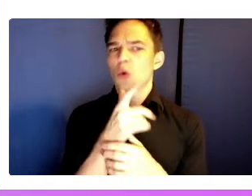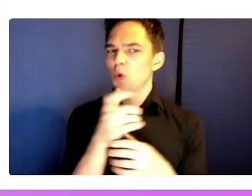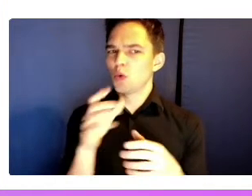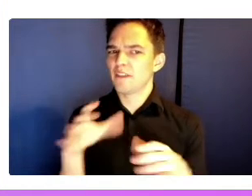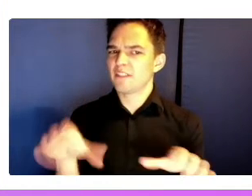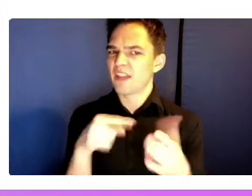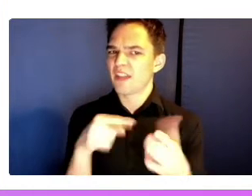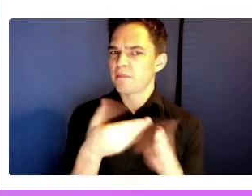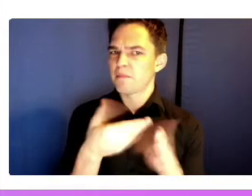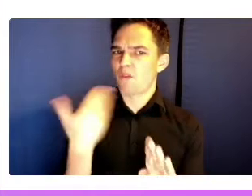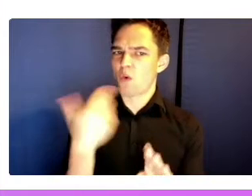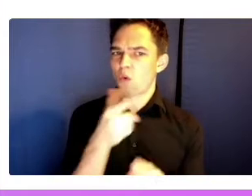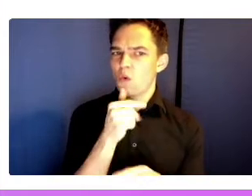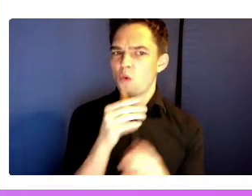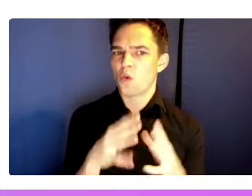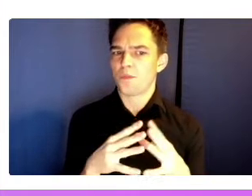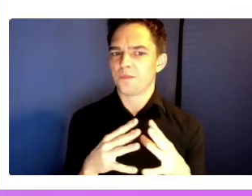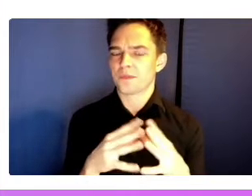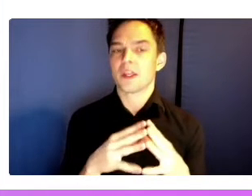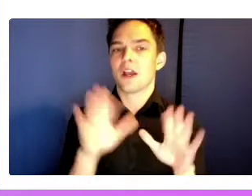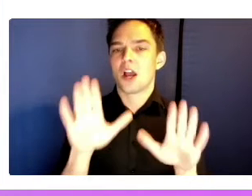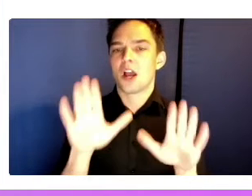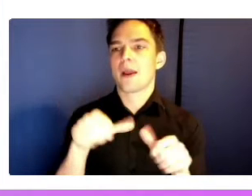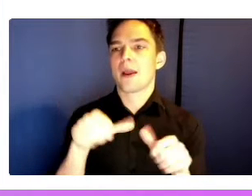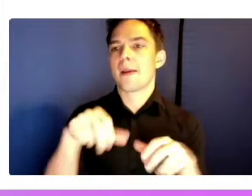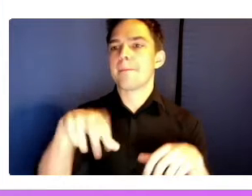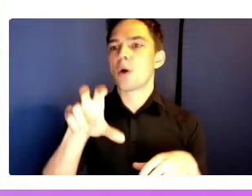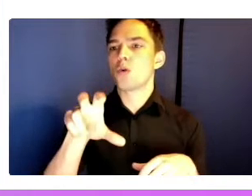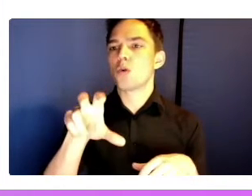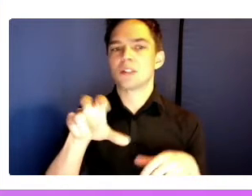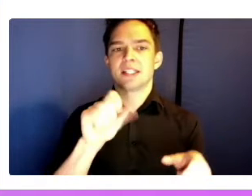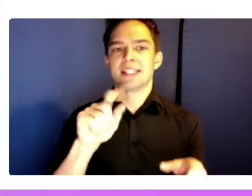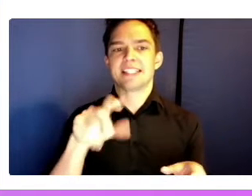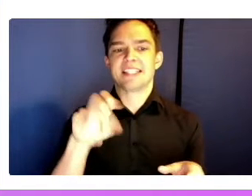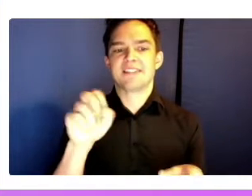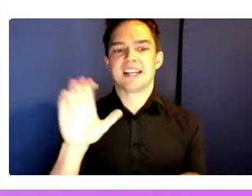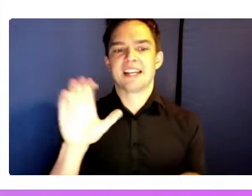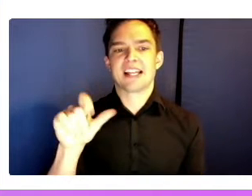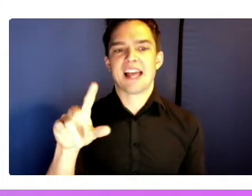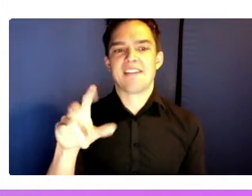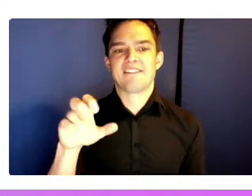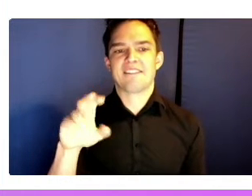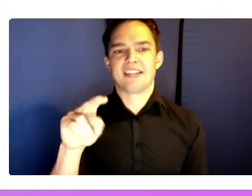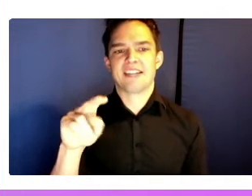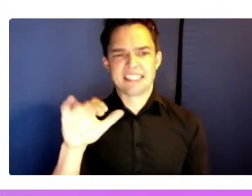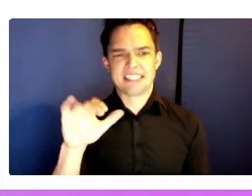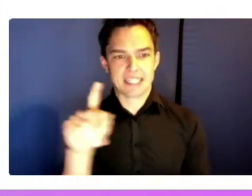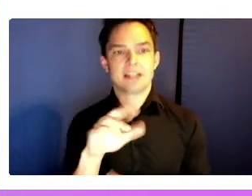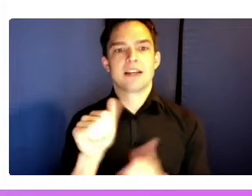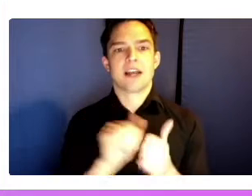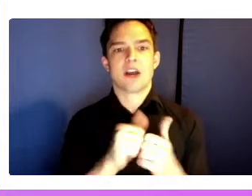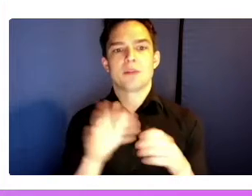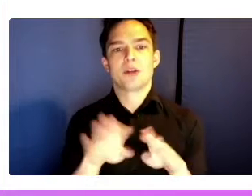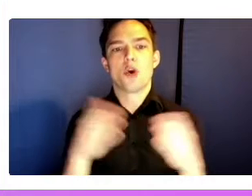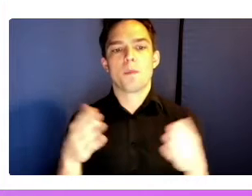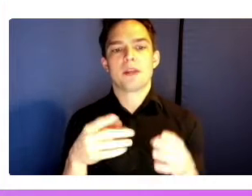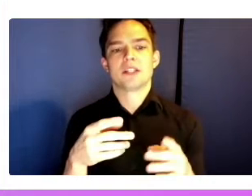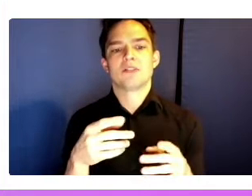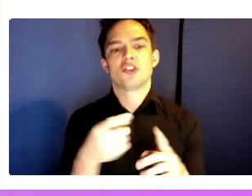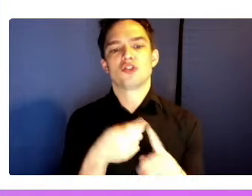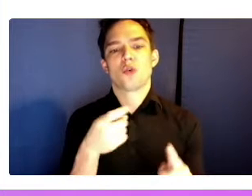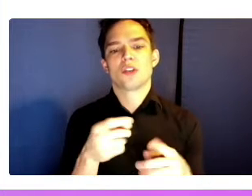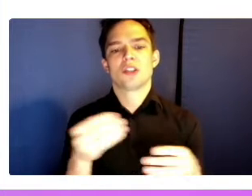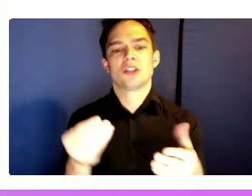before. And there's a great post by Steve Klabnik who called How to Be an Open Source Gardener. And